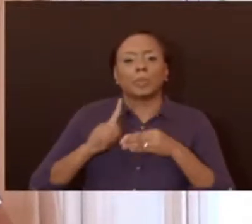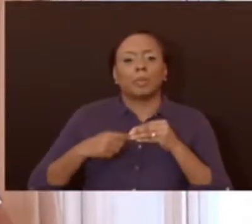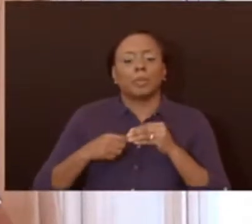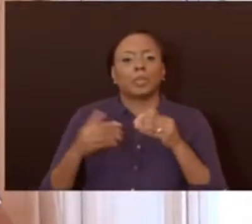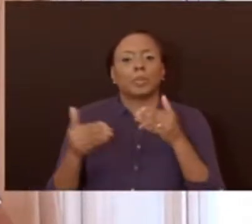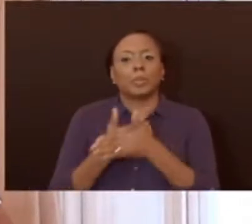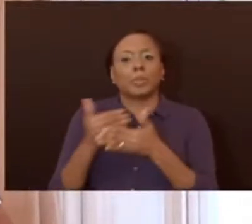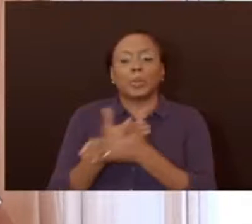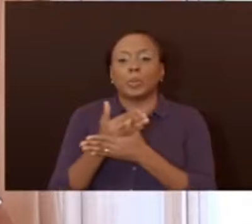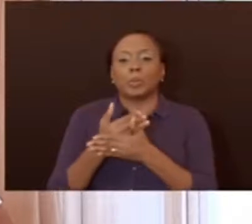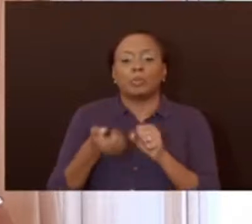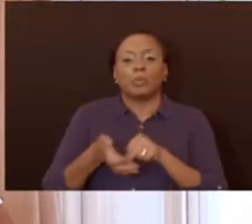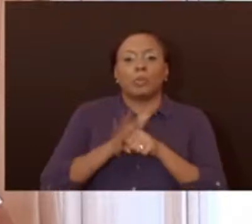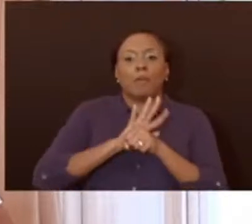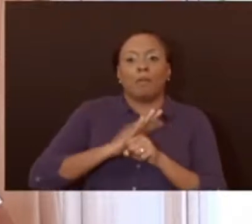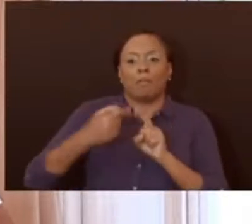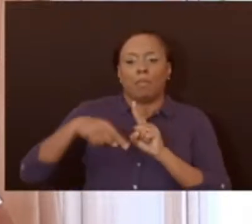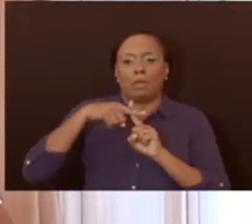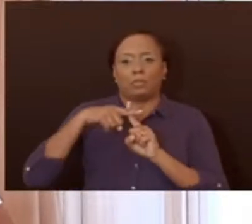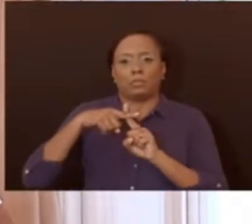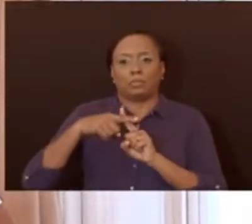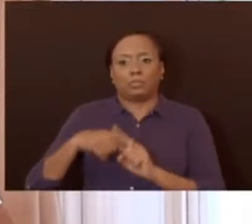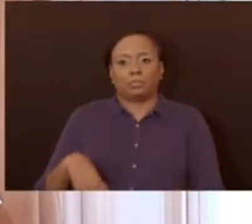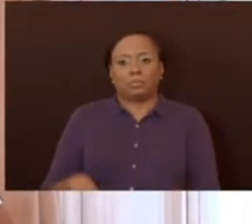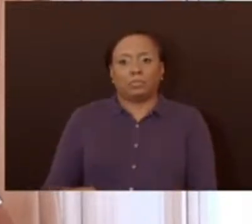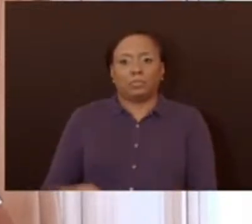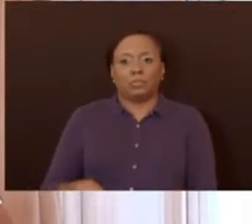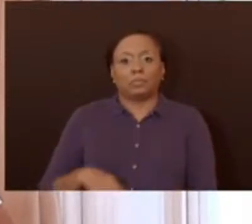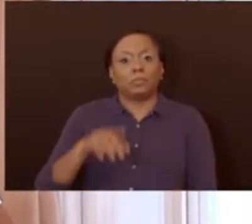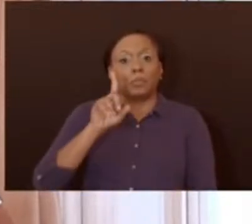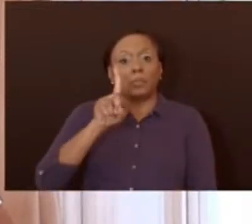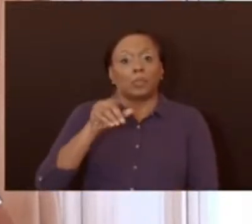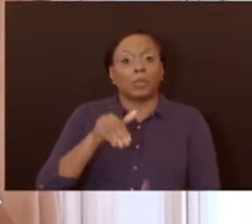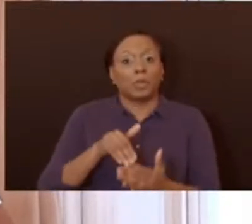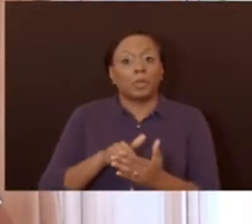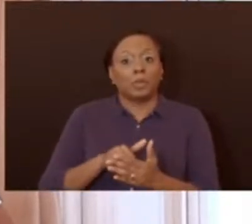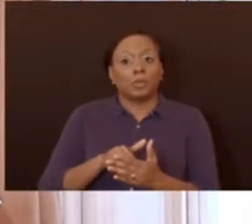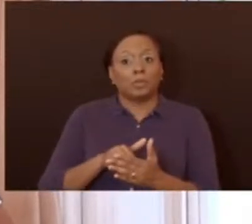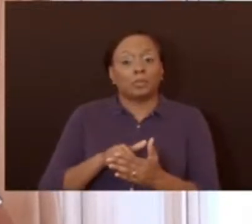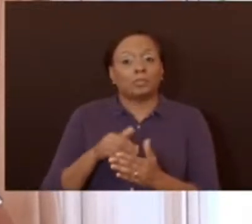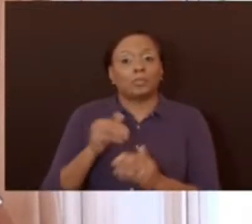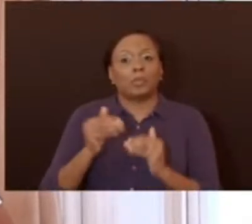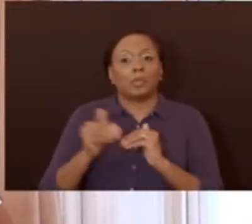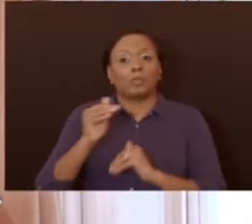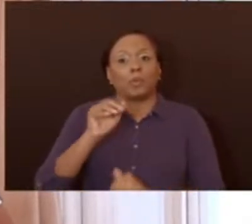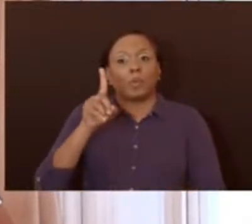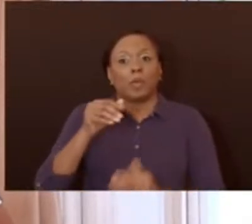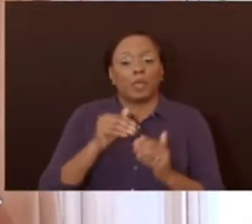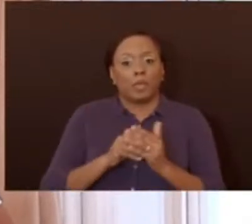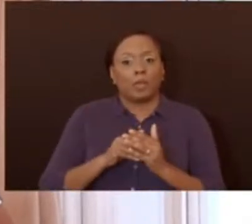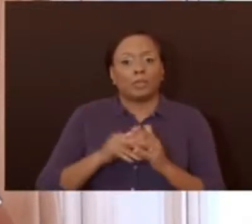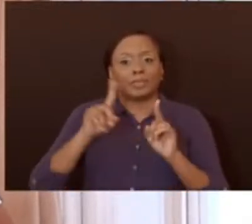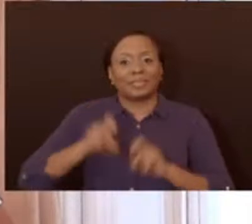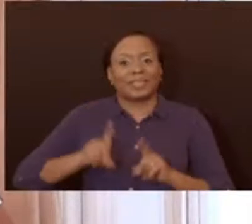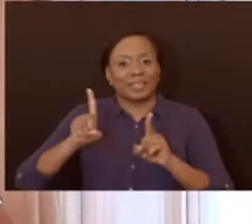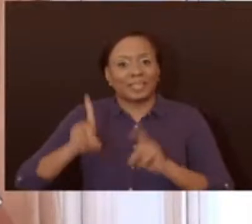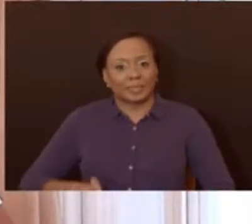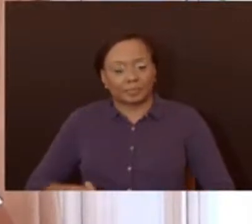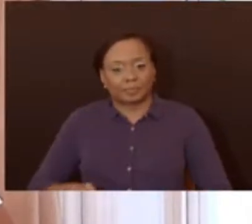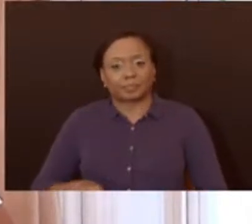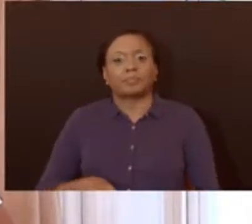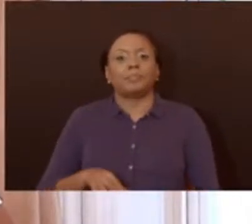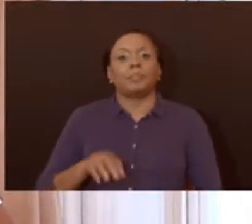27th. There were 1,699 tests conducted and 92 new